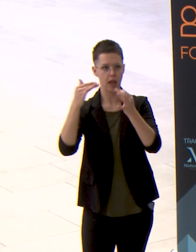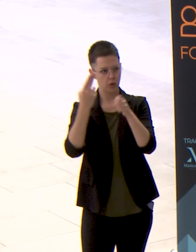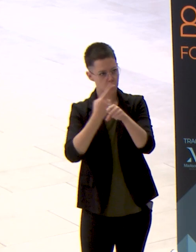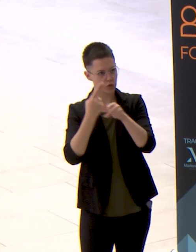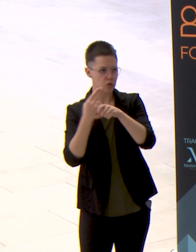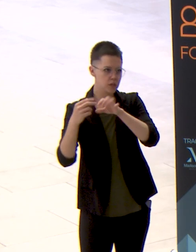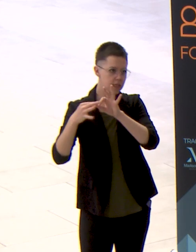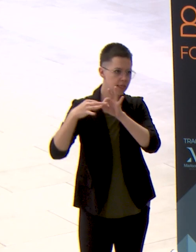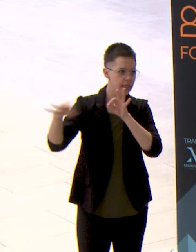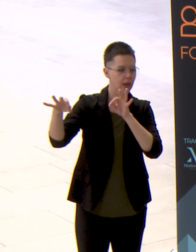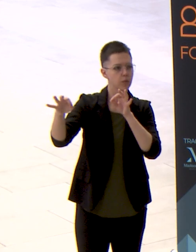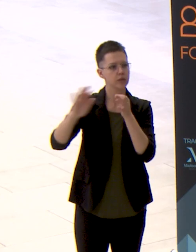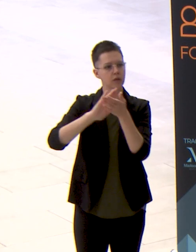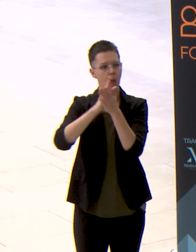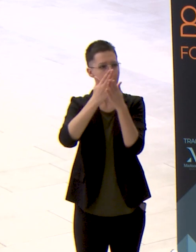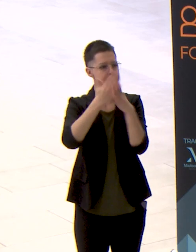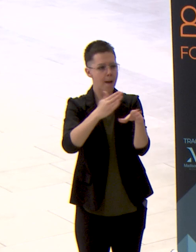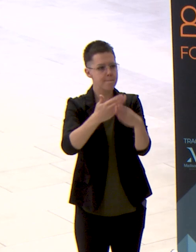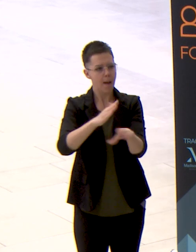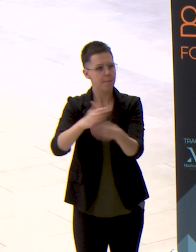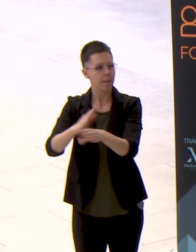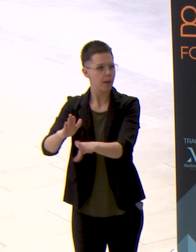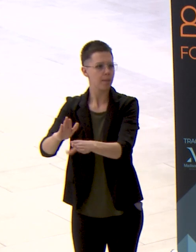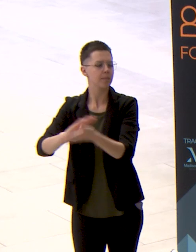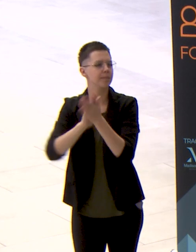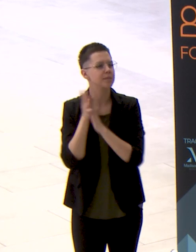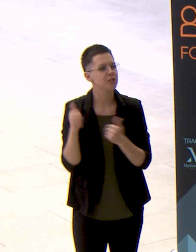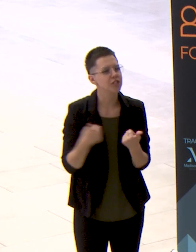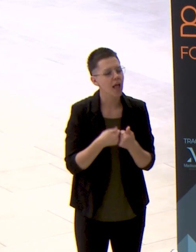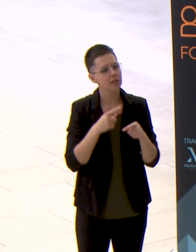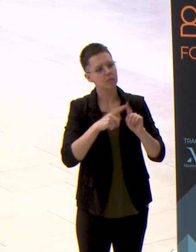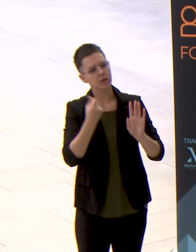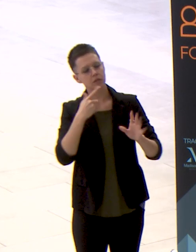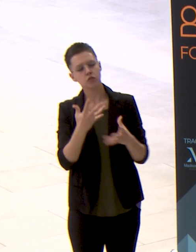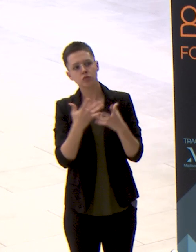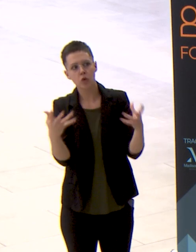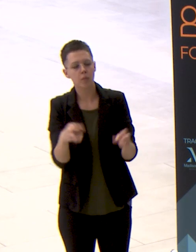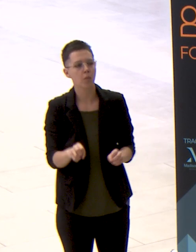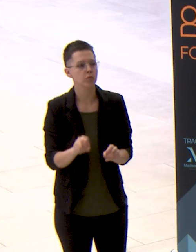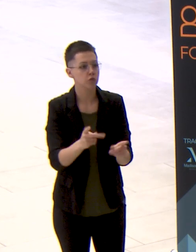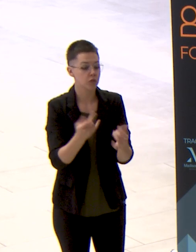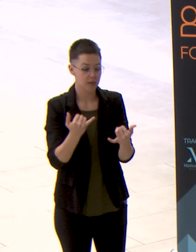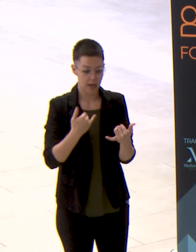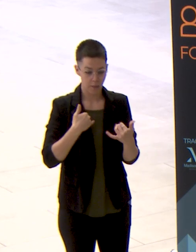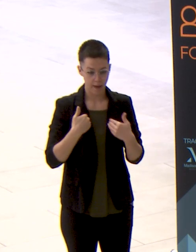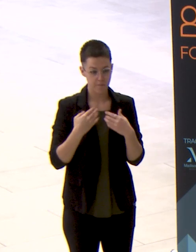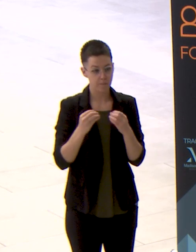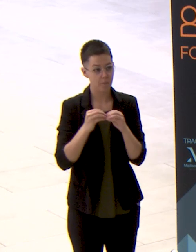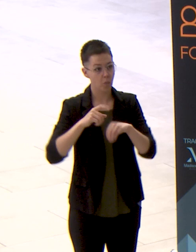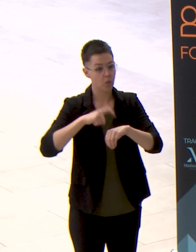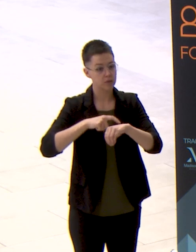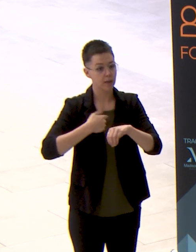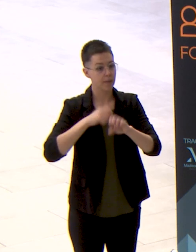evolving is splintering even further, which is a challenge, but the opportunity lies in that now you have more times at bat to